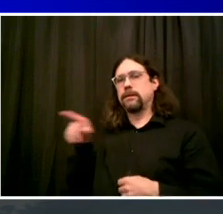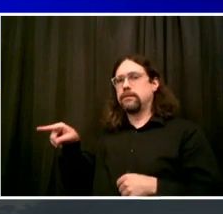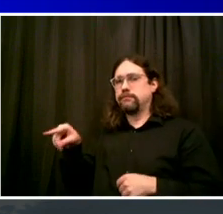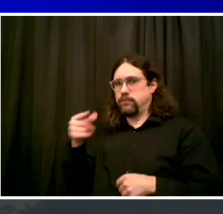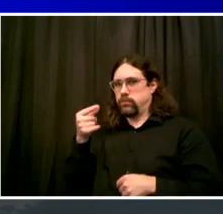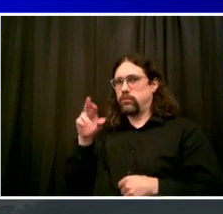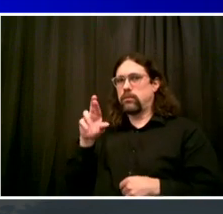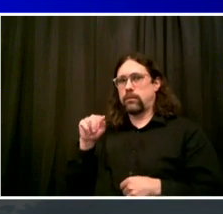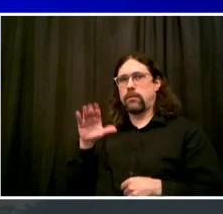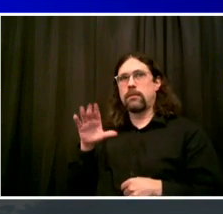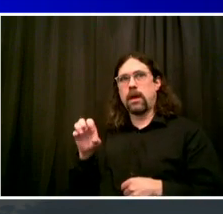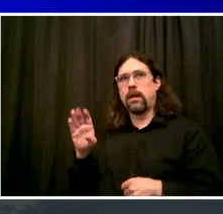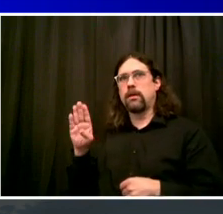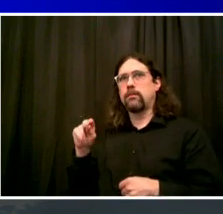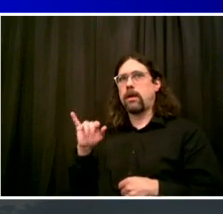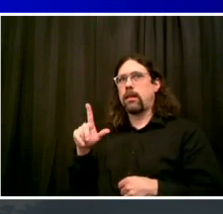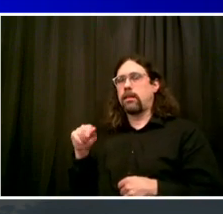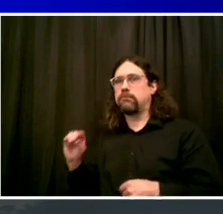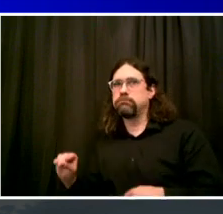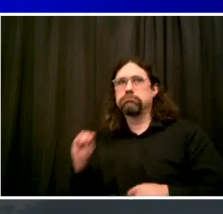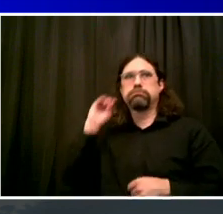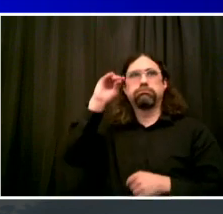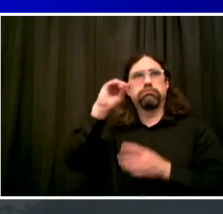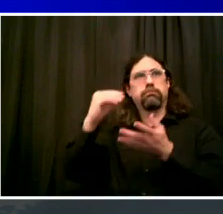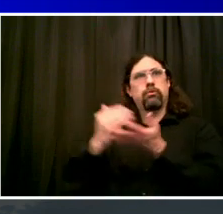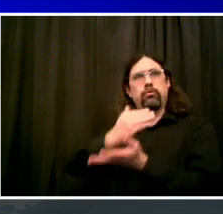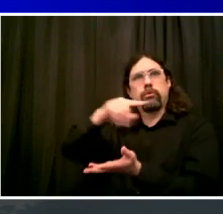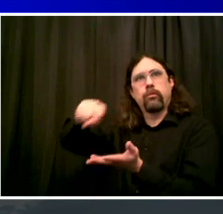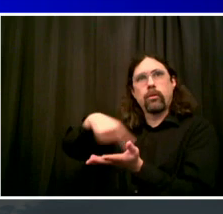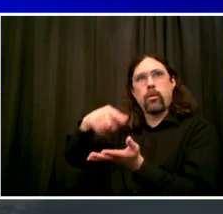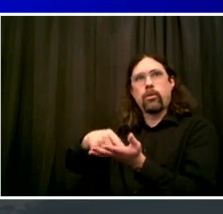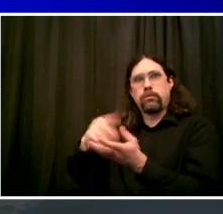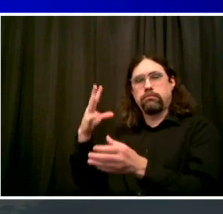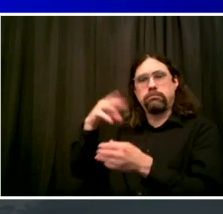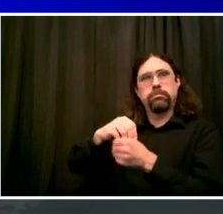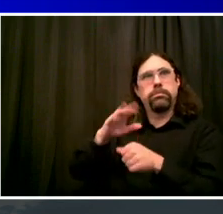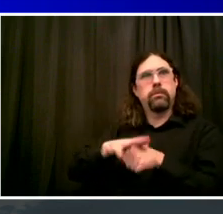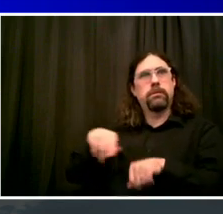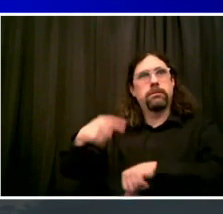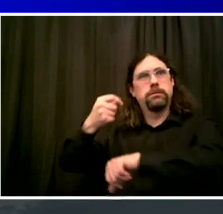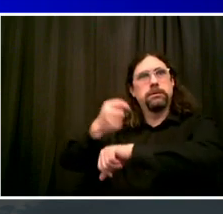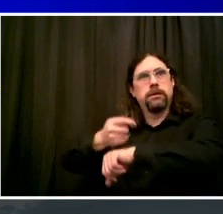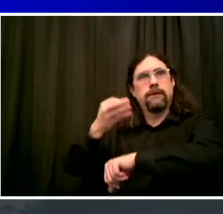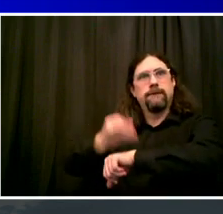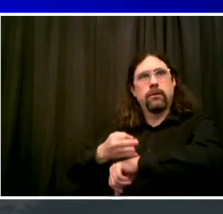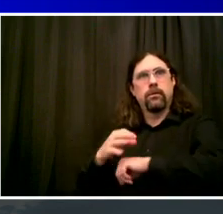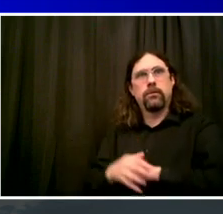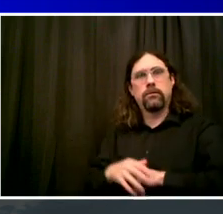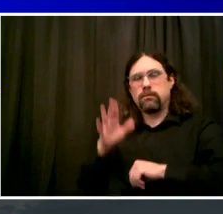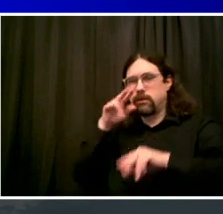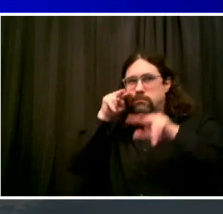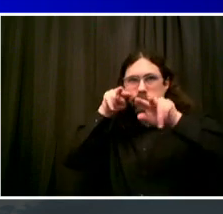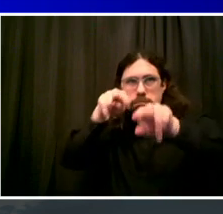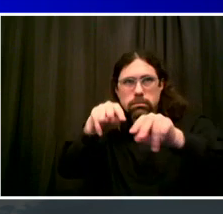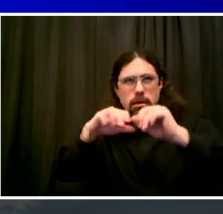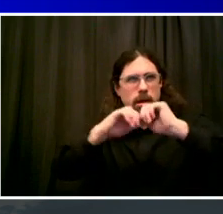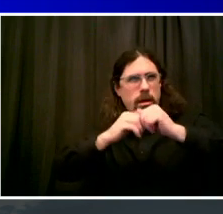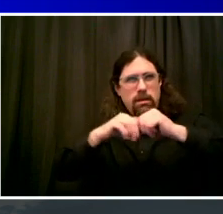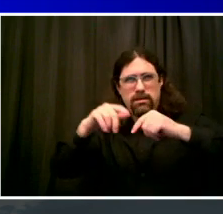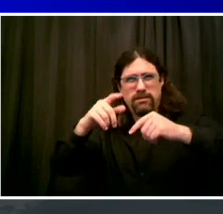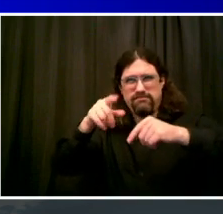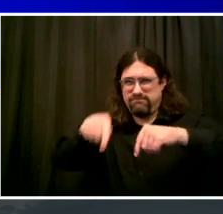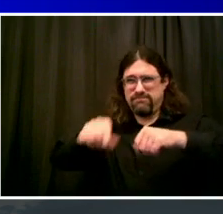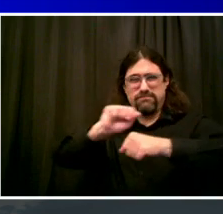Right now, what can our city agencies do as part of this immediate response to help address these disparities, and then